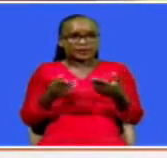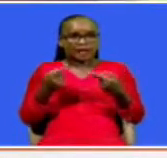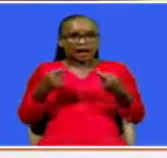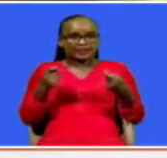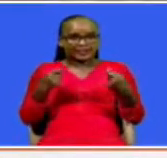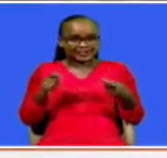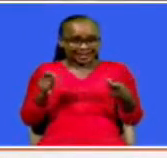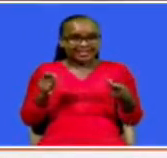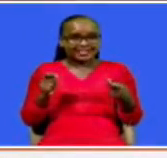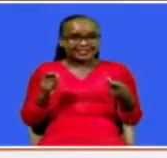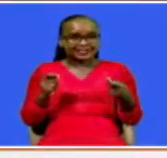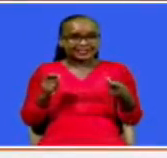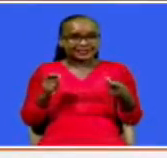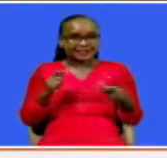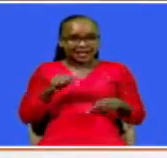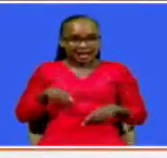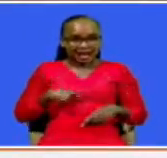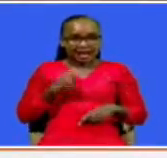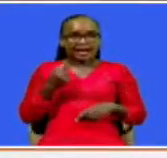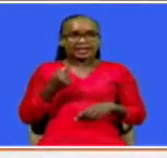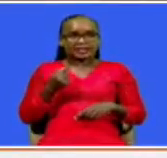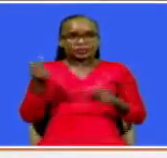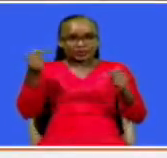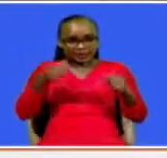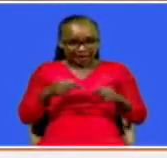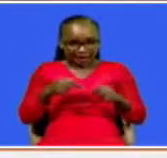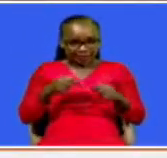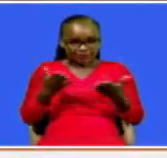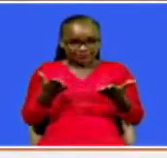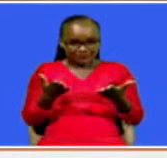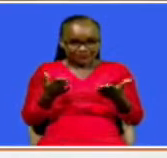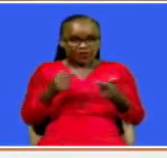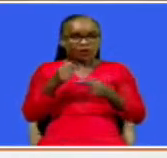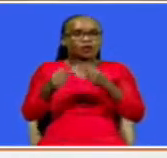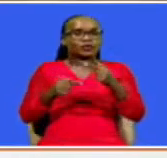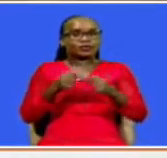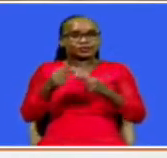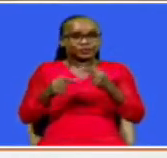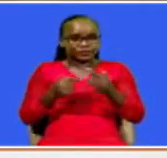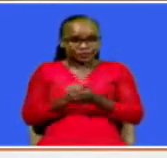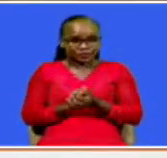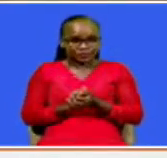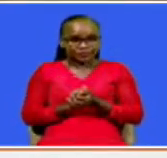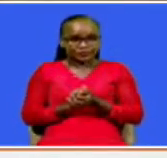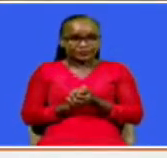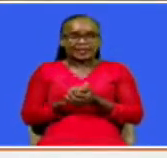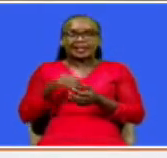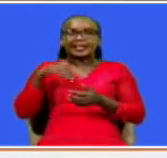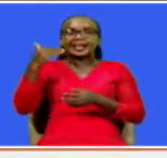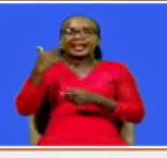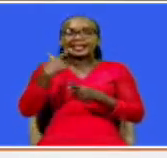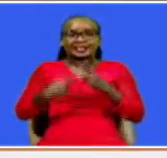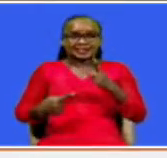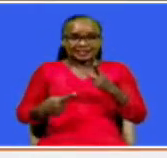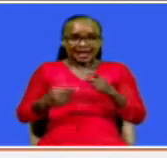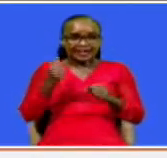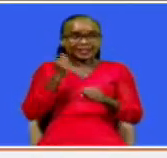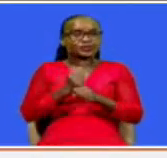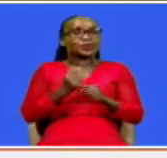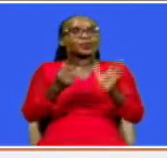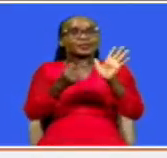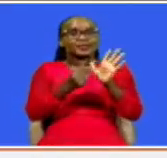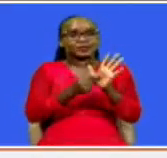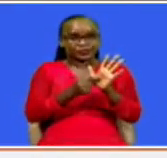wamejaribu sana. Sisi hatujua tumepanda juzi juzi. Ndio naendelea kushika. Kwa hivyo bado mwaka mwingine kazi yetu